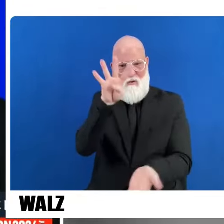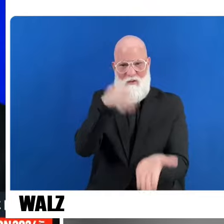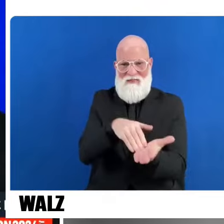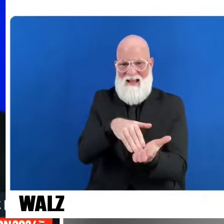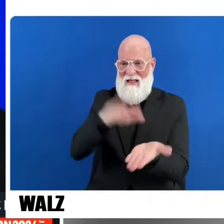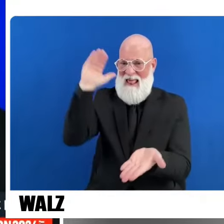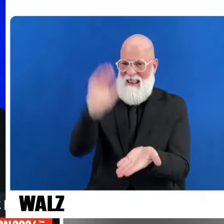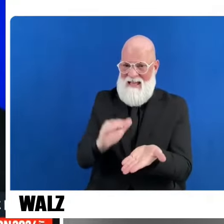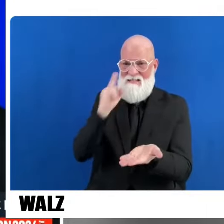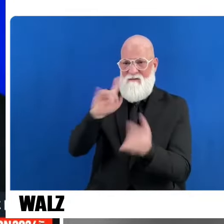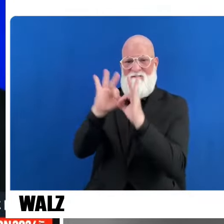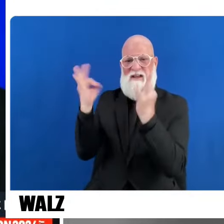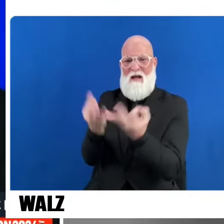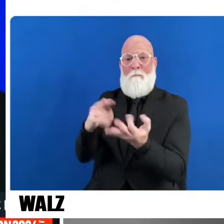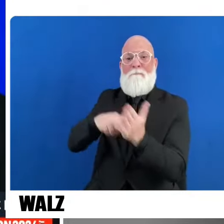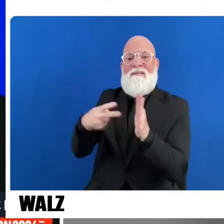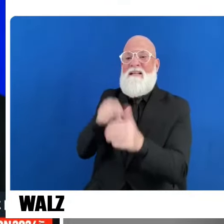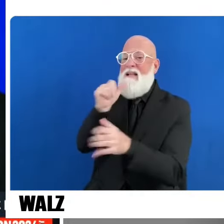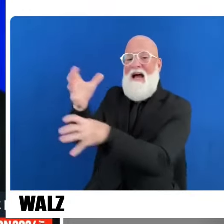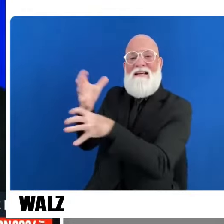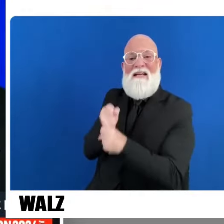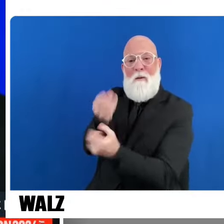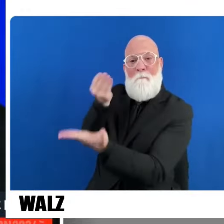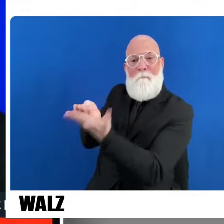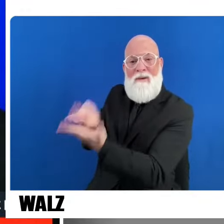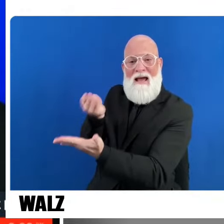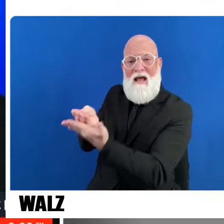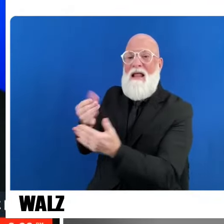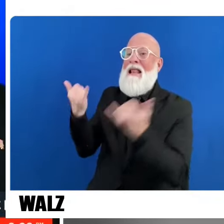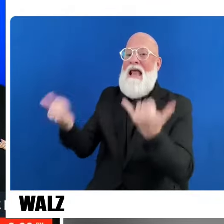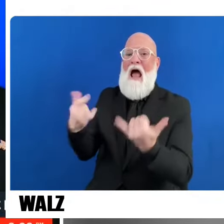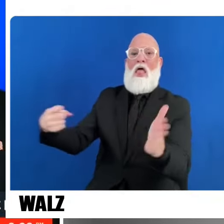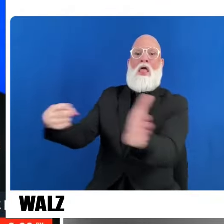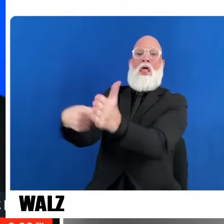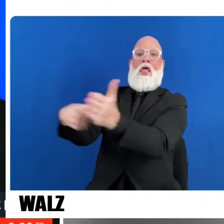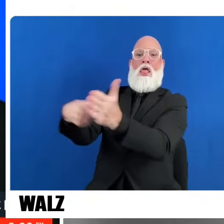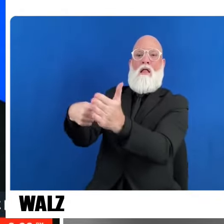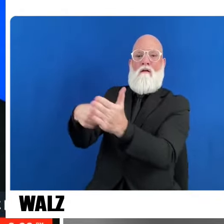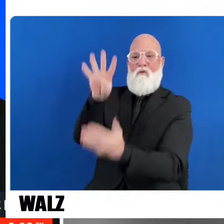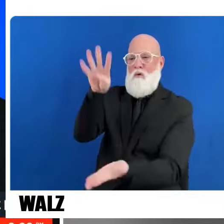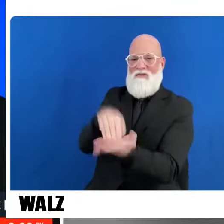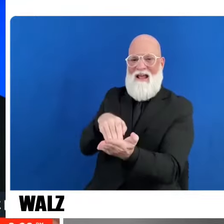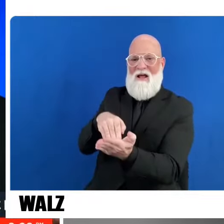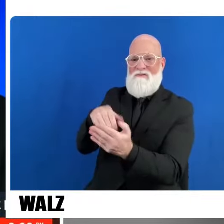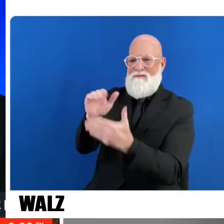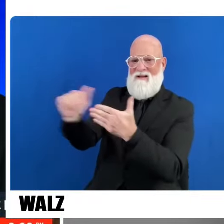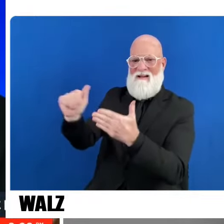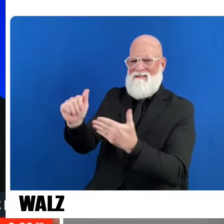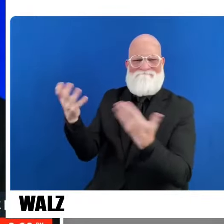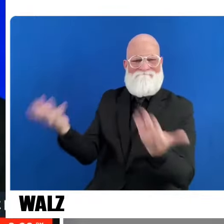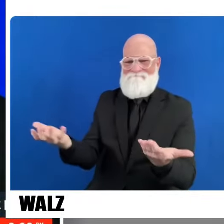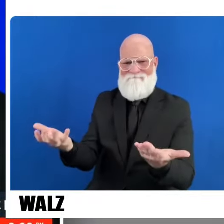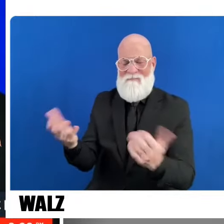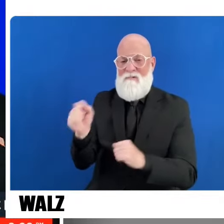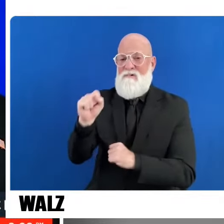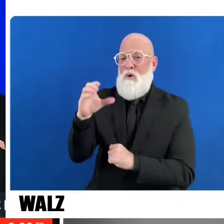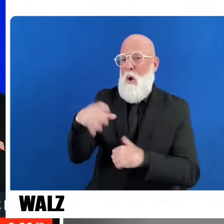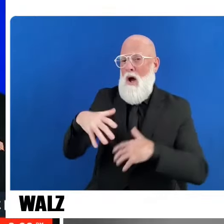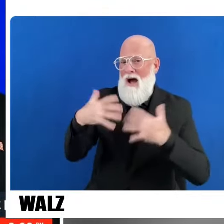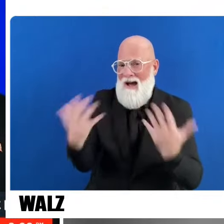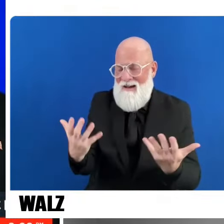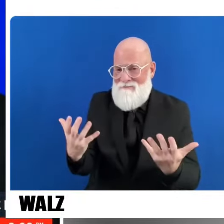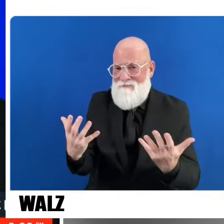for that, they're $4,000 in the hole. That's Wharton School. That's his alma mater. And so I think the issue here is, if those members of Congress,